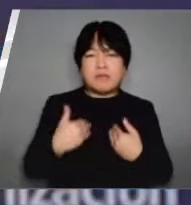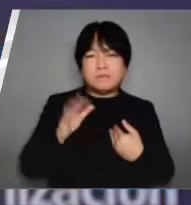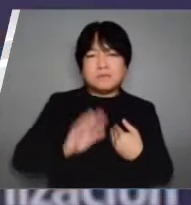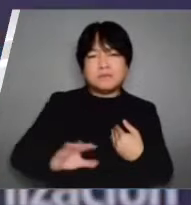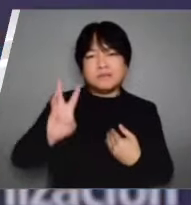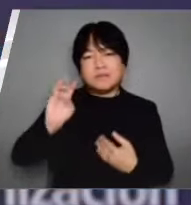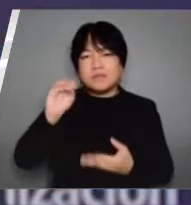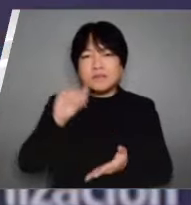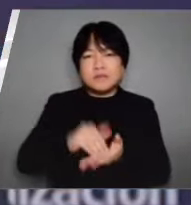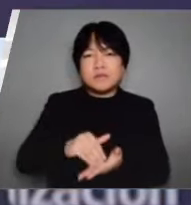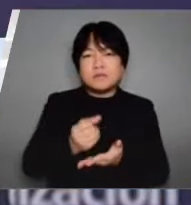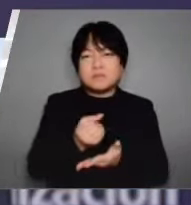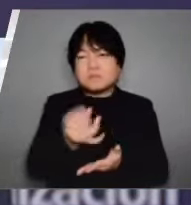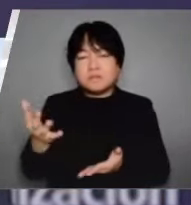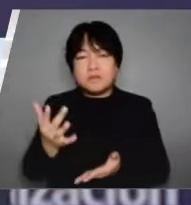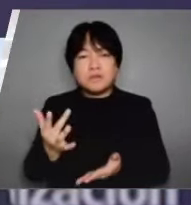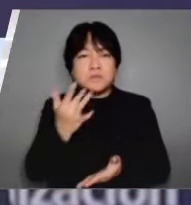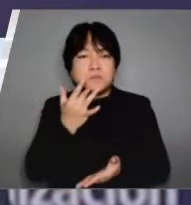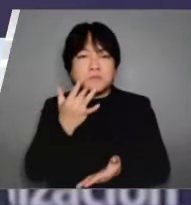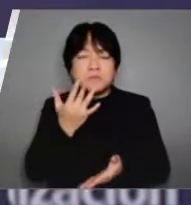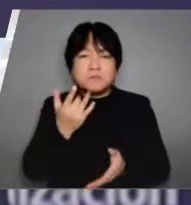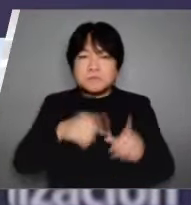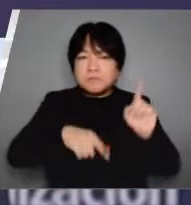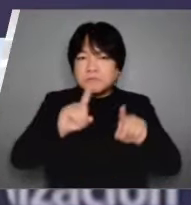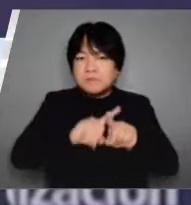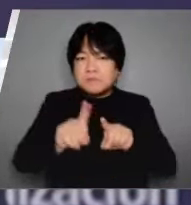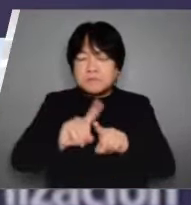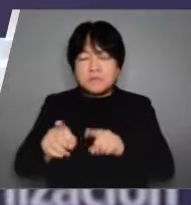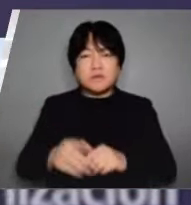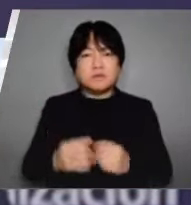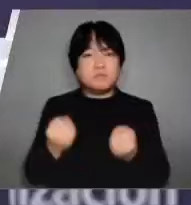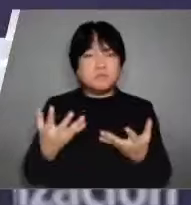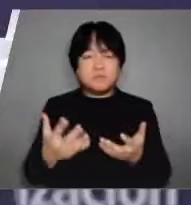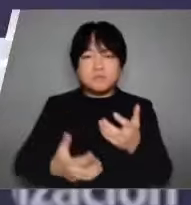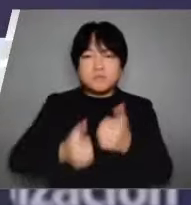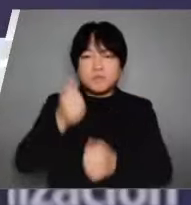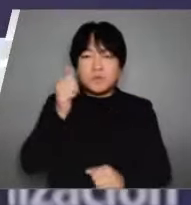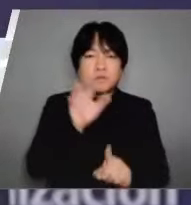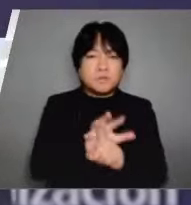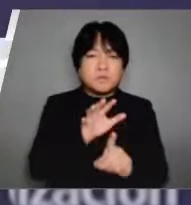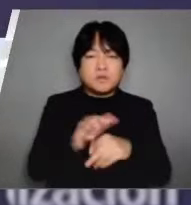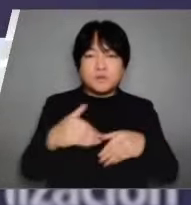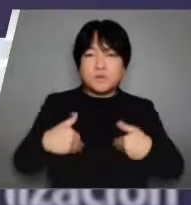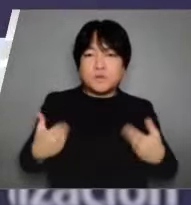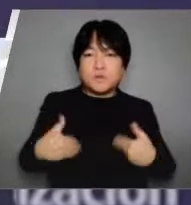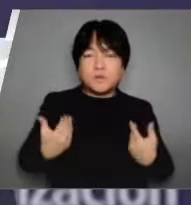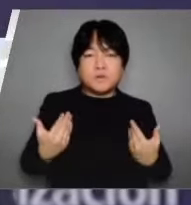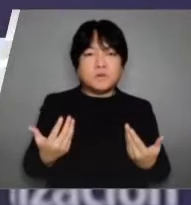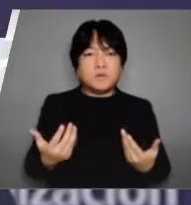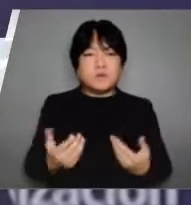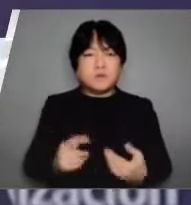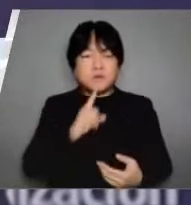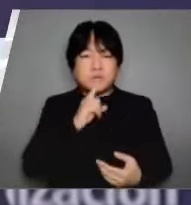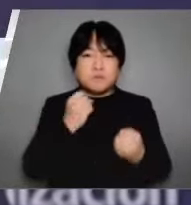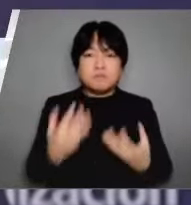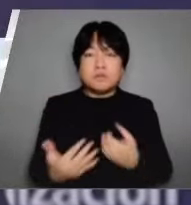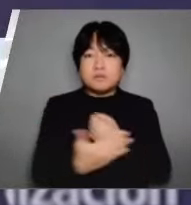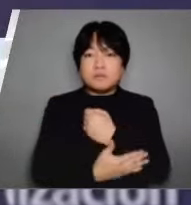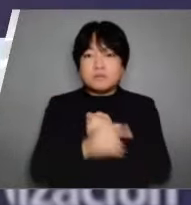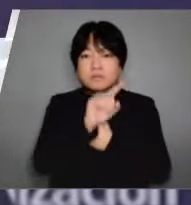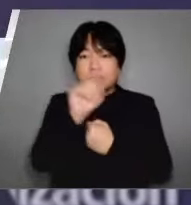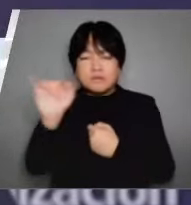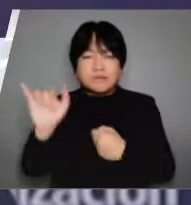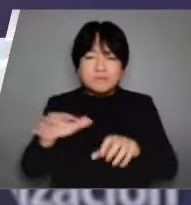markets. E-cigarette use among young people is exceeding that of adults in many countries, and globally,